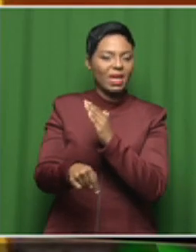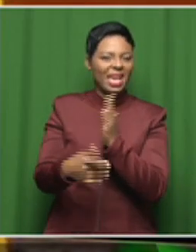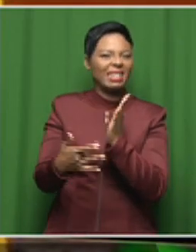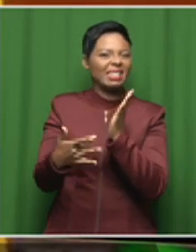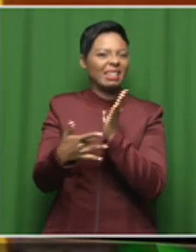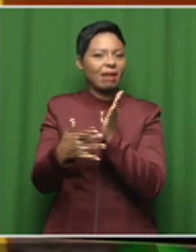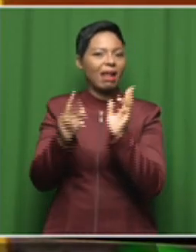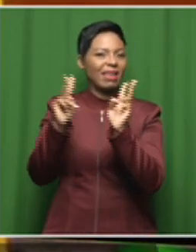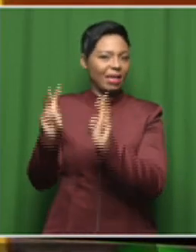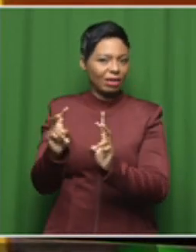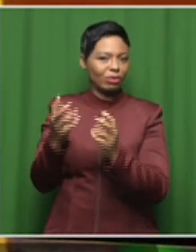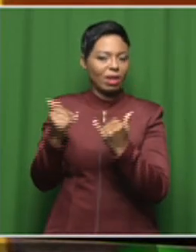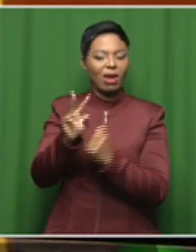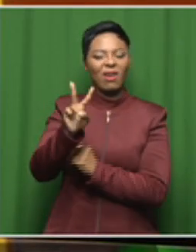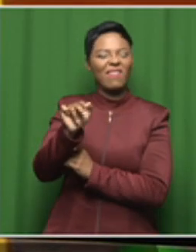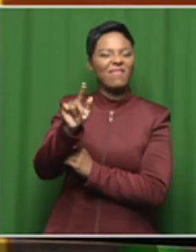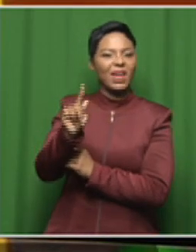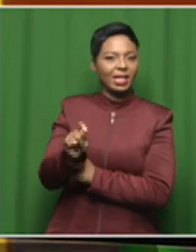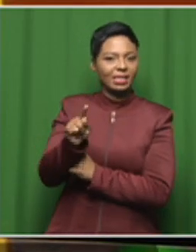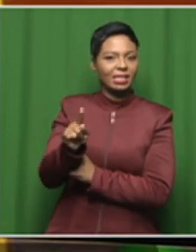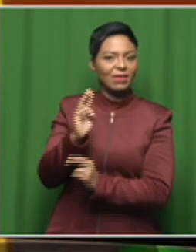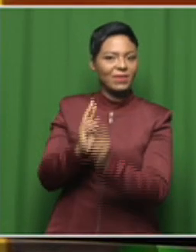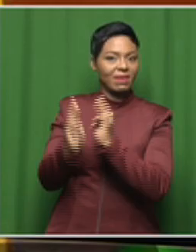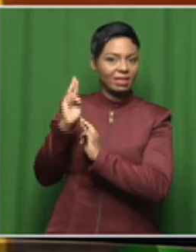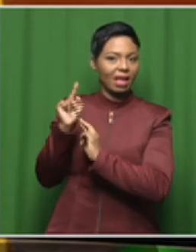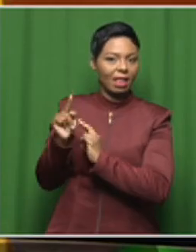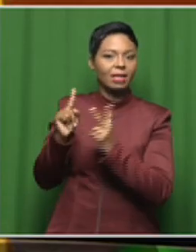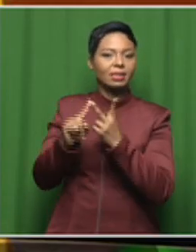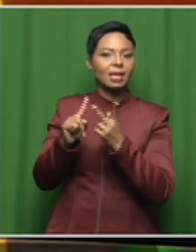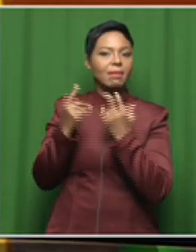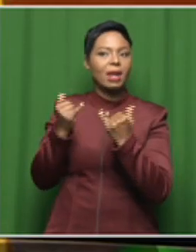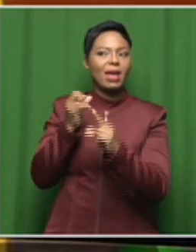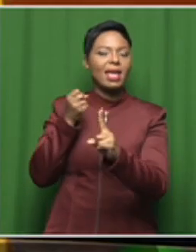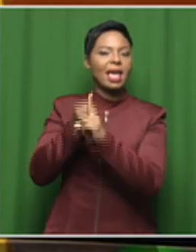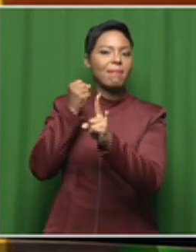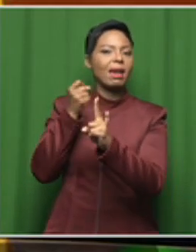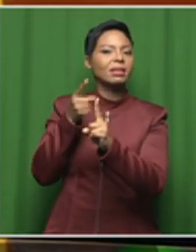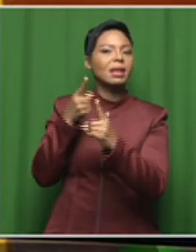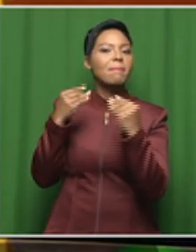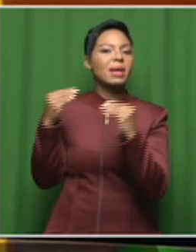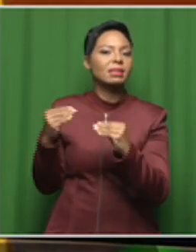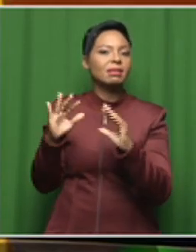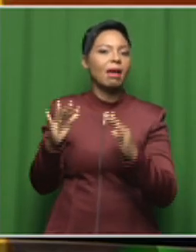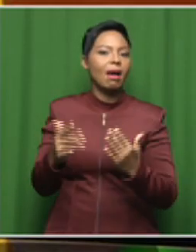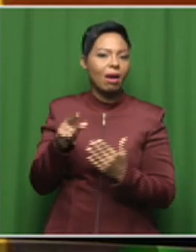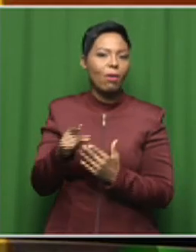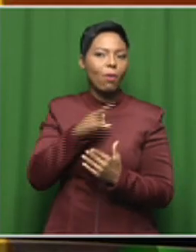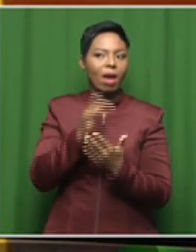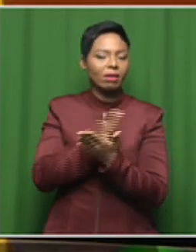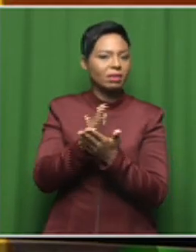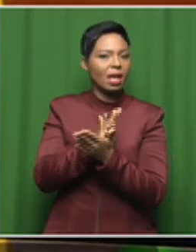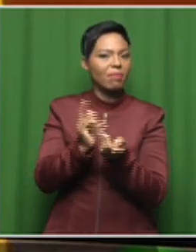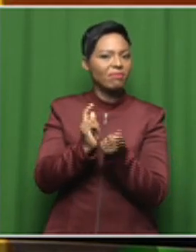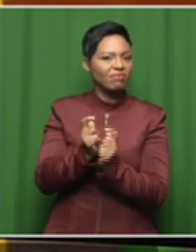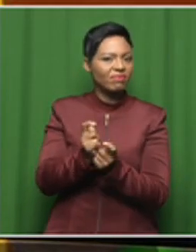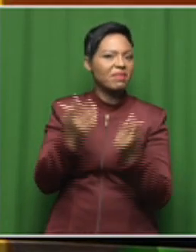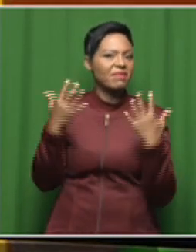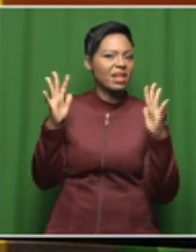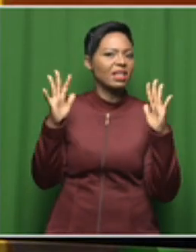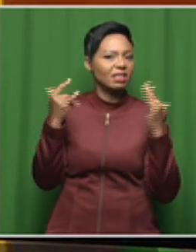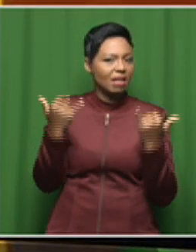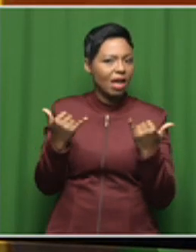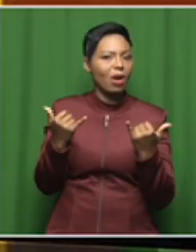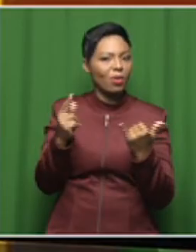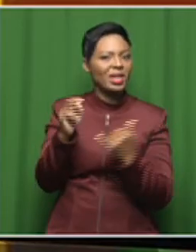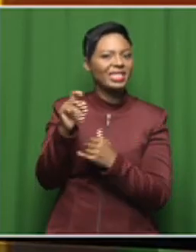matters of the VAT rate reversal and the impact on businesses who had already adjusted their tax systems, we're joined now